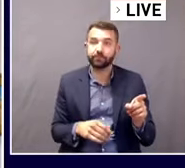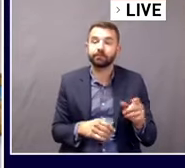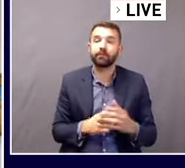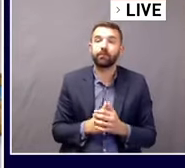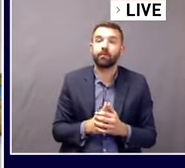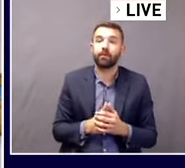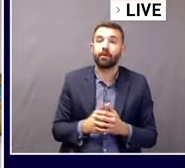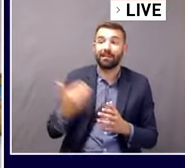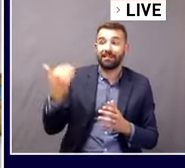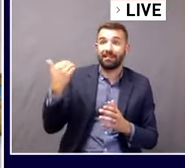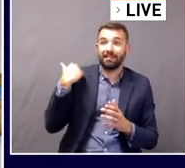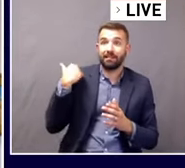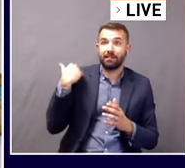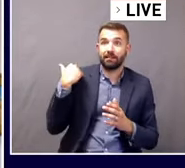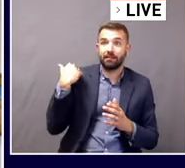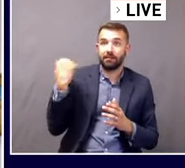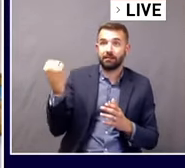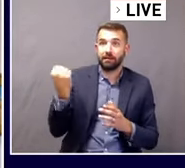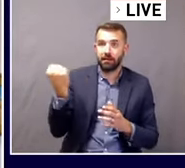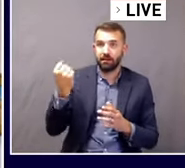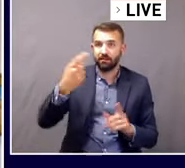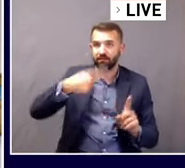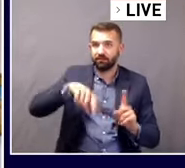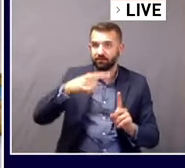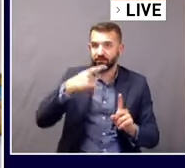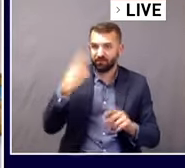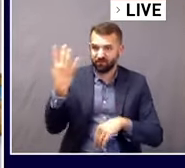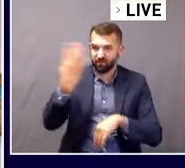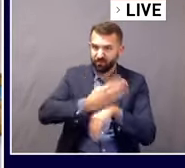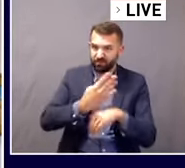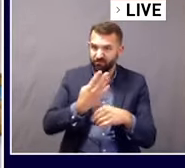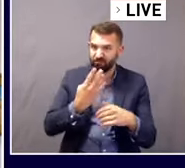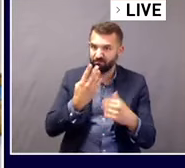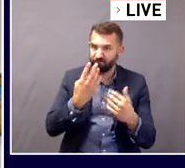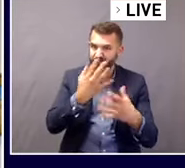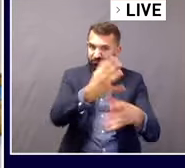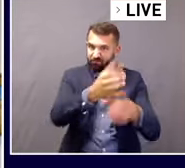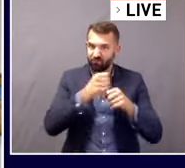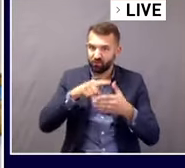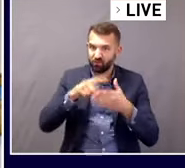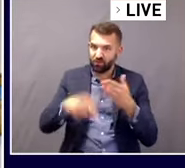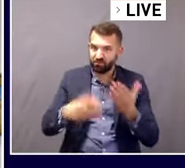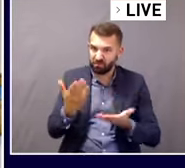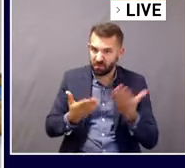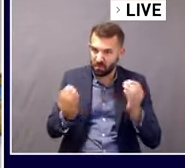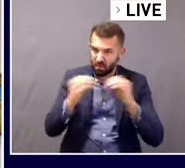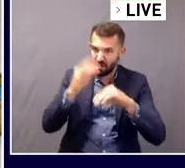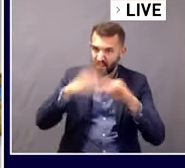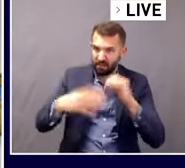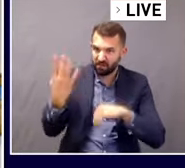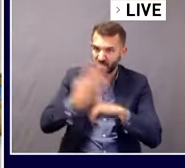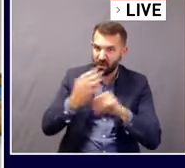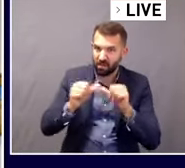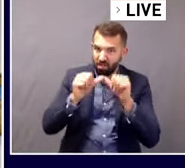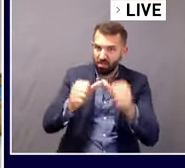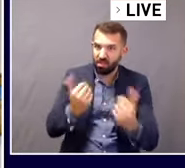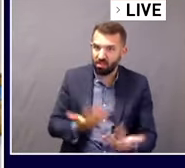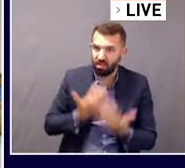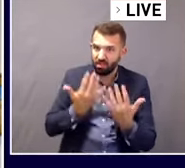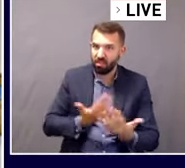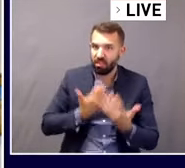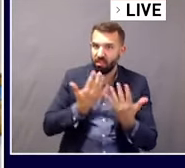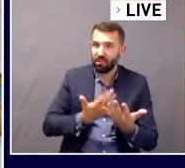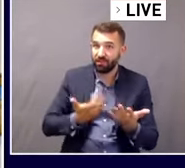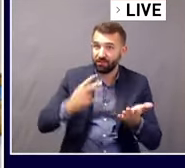is Wednesday evening. It was 4 days later. That's the earliest. Do you have any idea about whether there are backlogs going